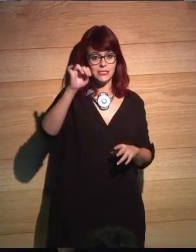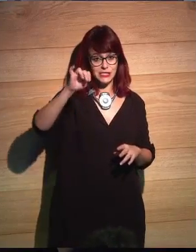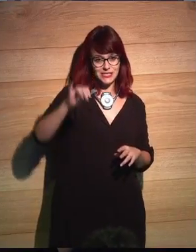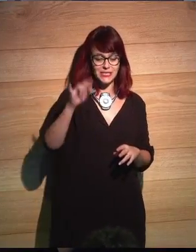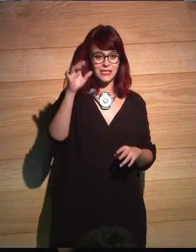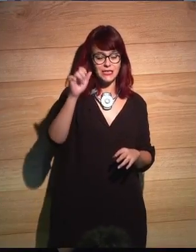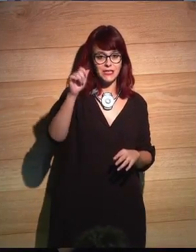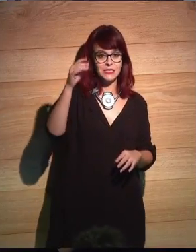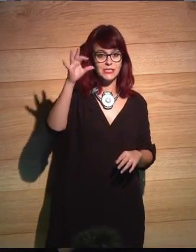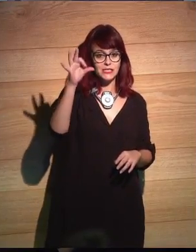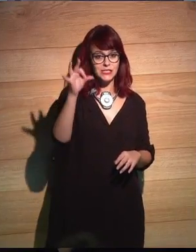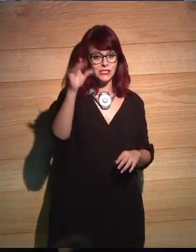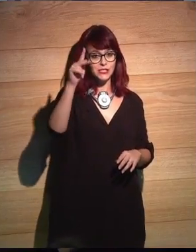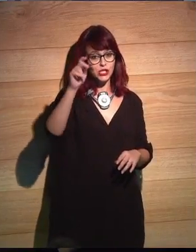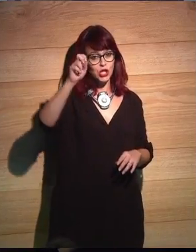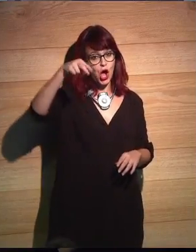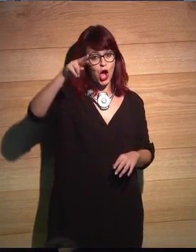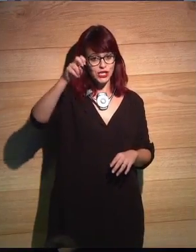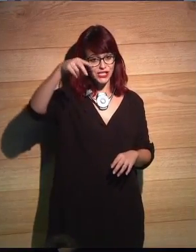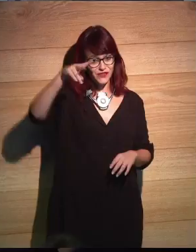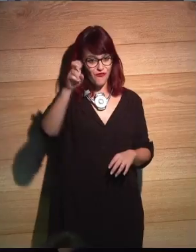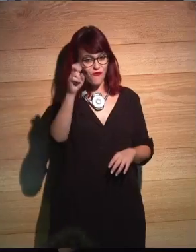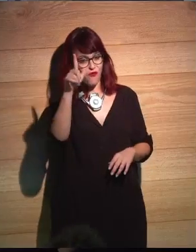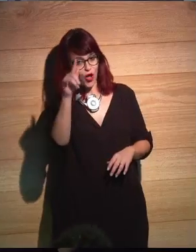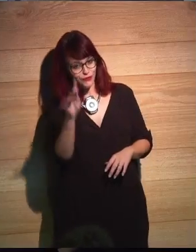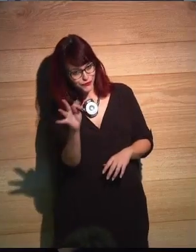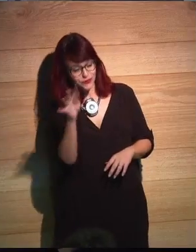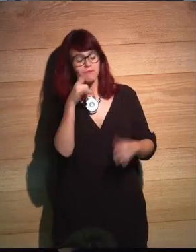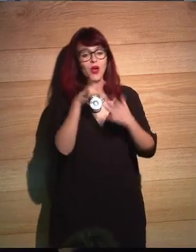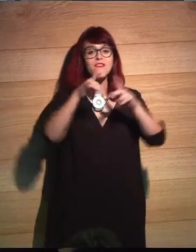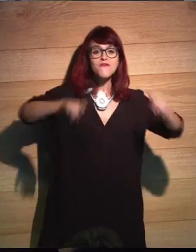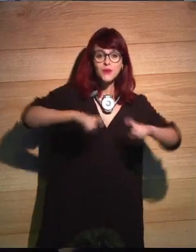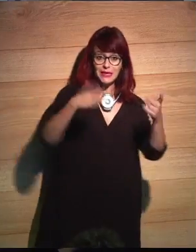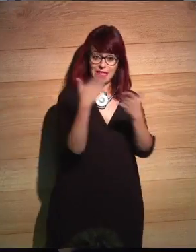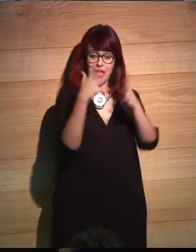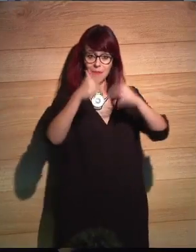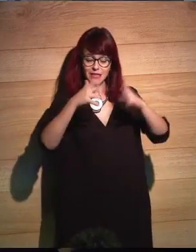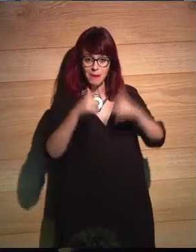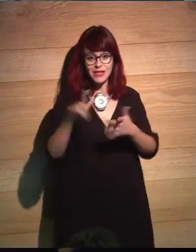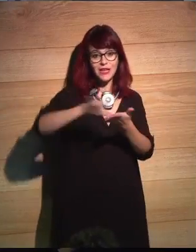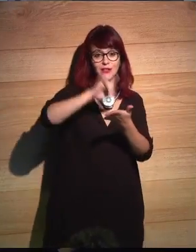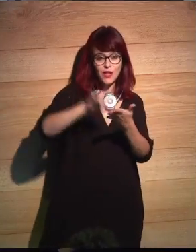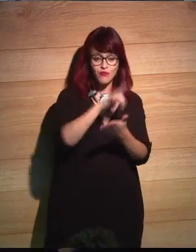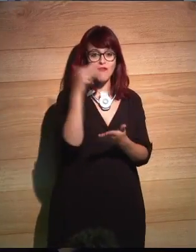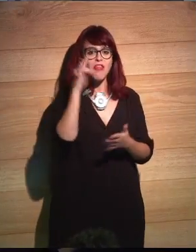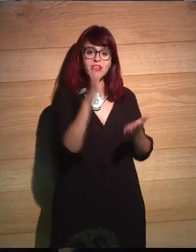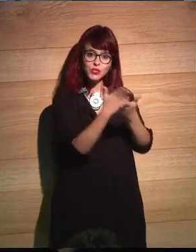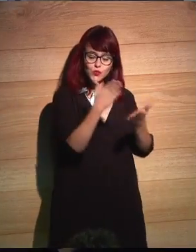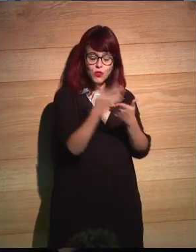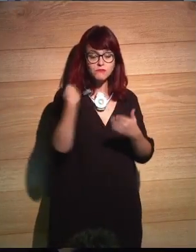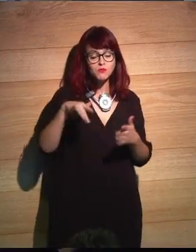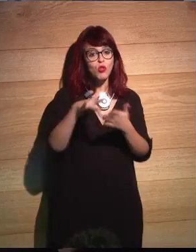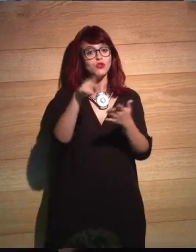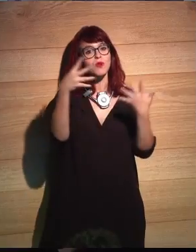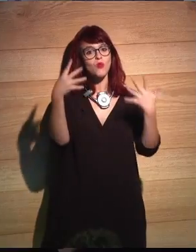Kirsty Skomsvold. I don't know if I've pronounced that right. She studied mathematics and